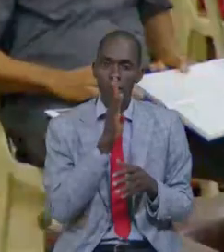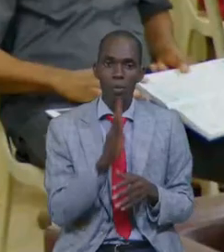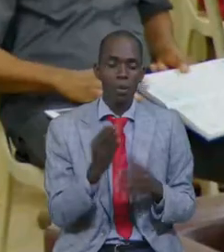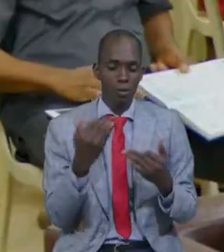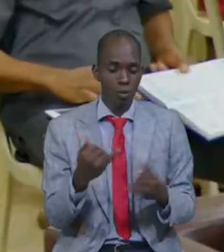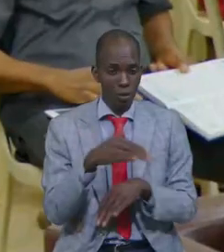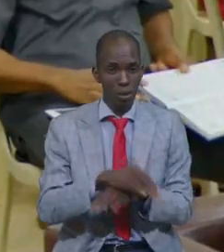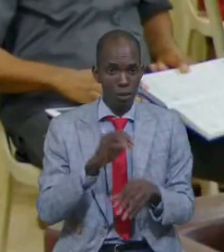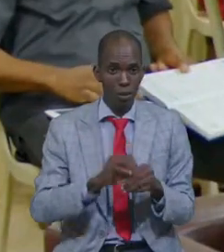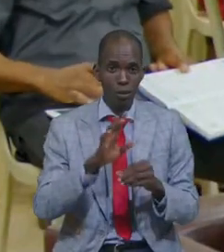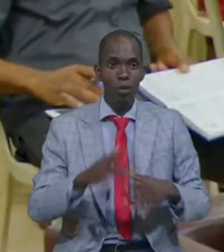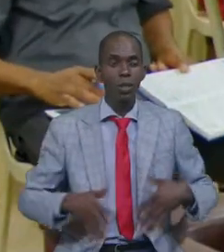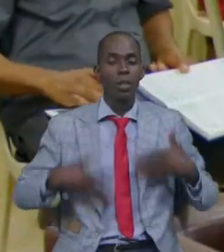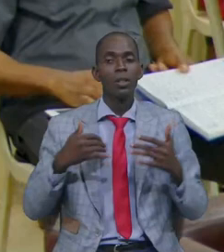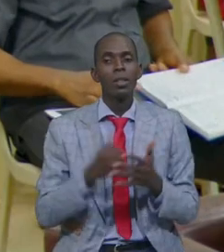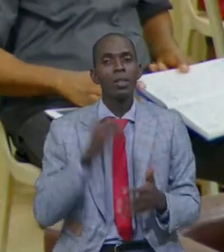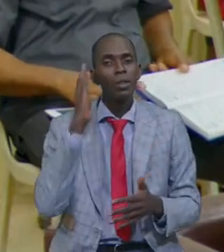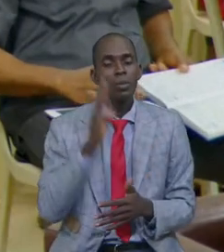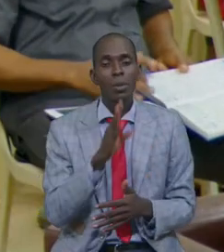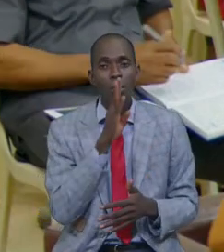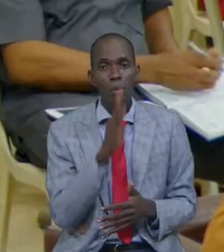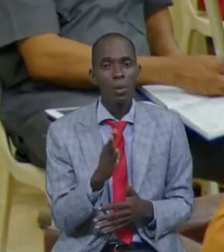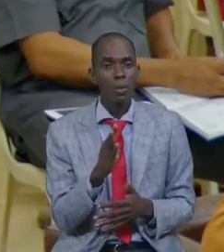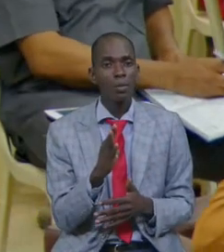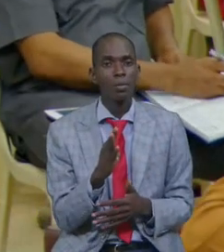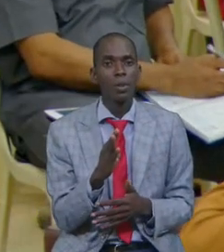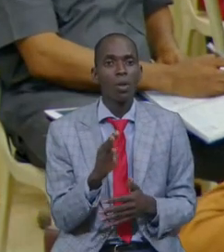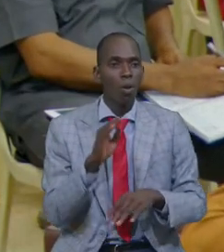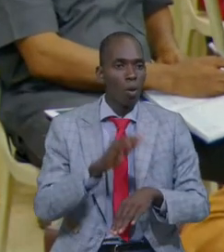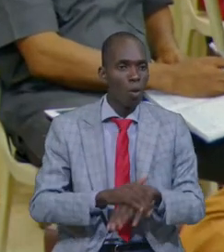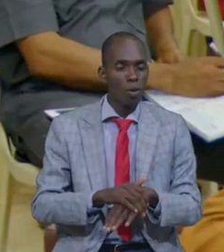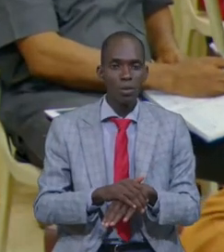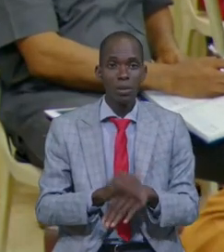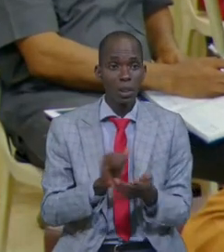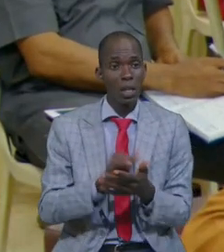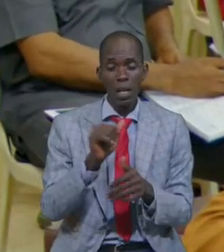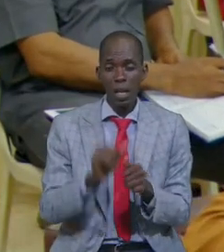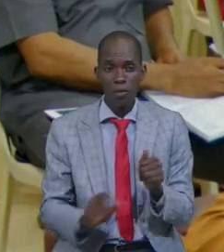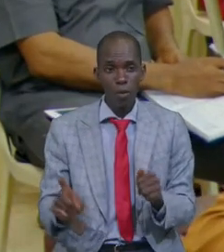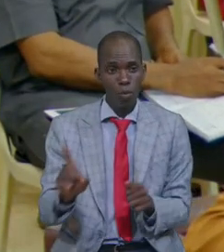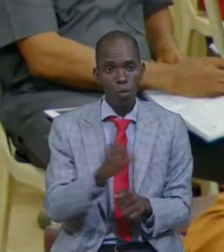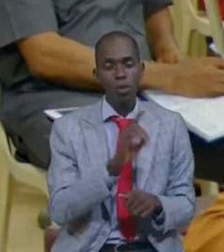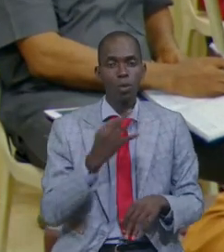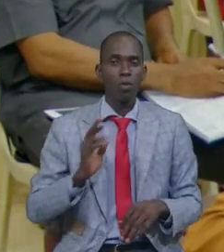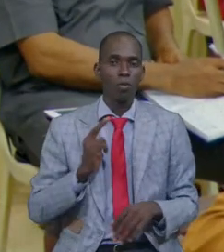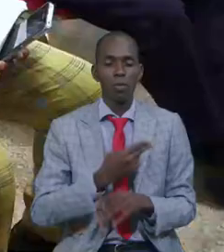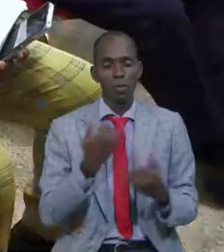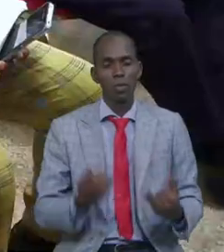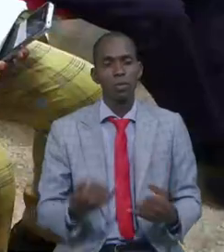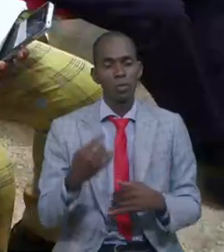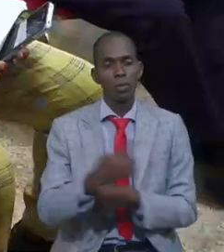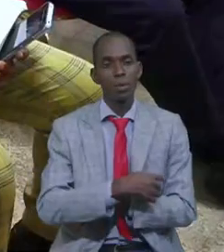your life. It shall come to pass for every one of us today. It shall come to